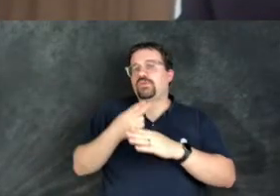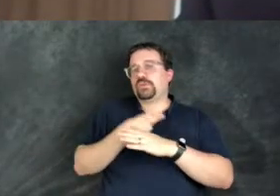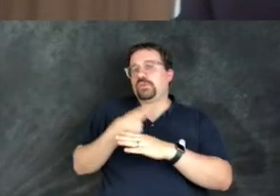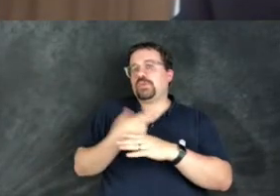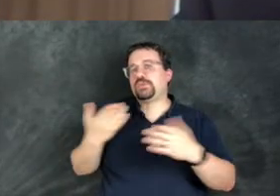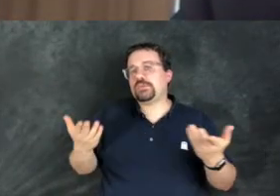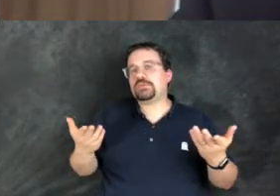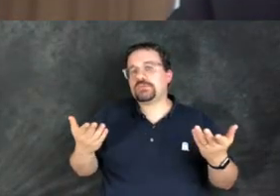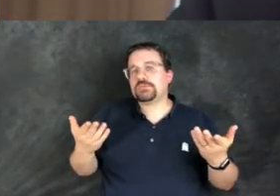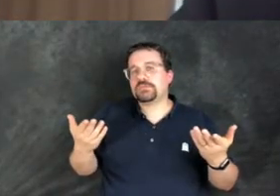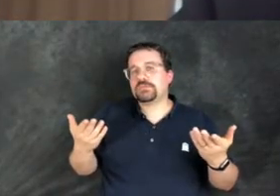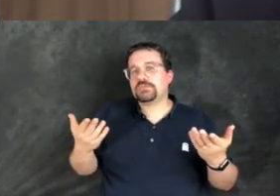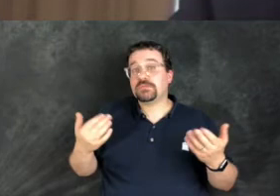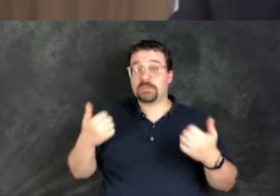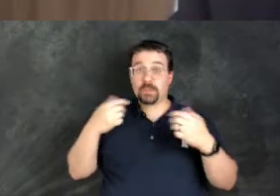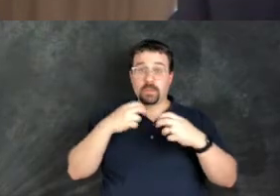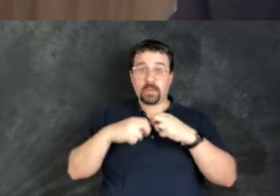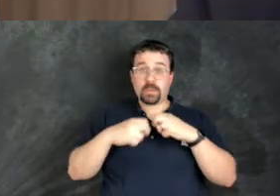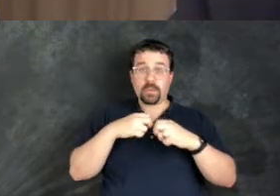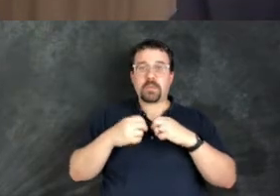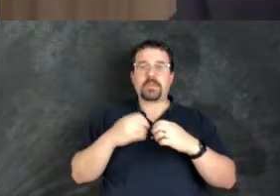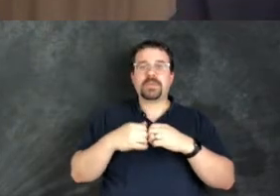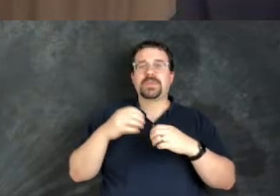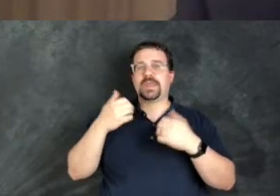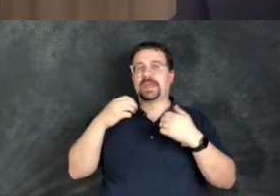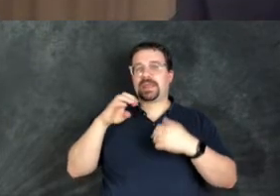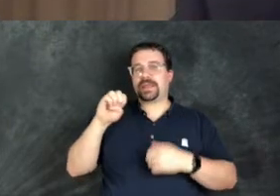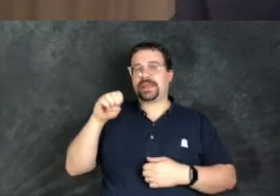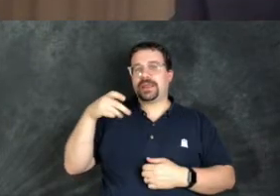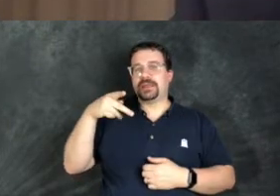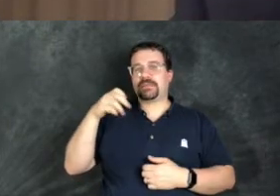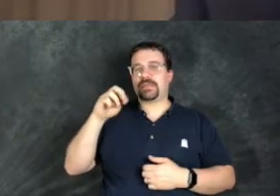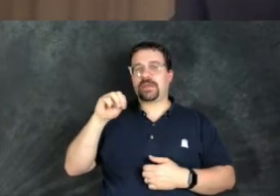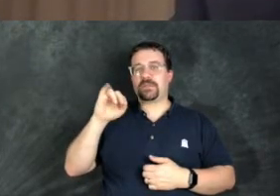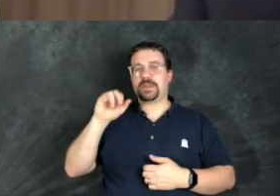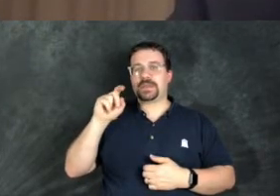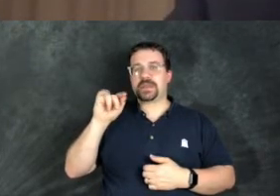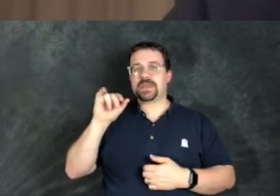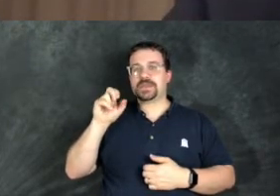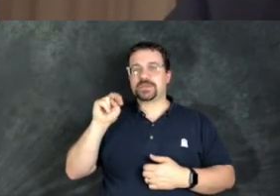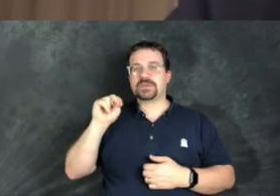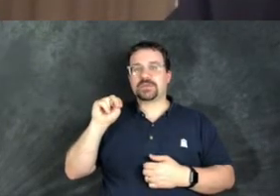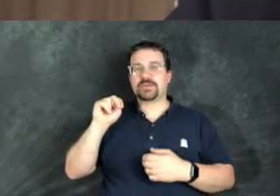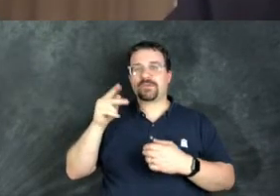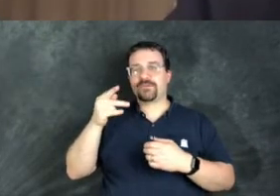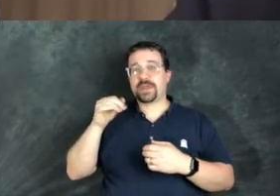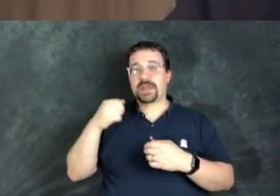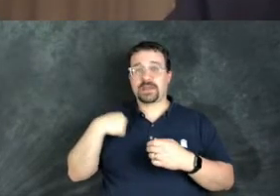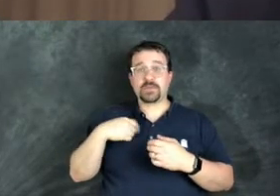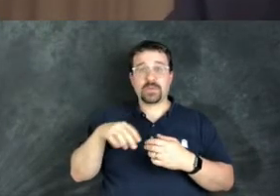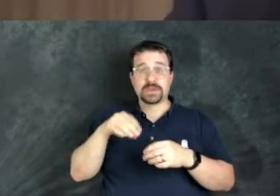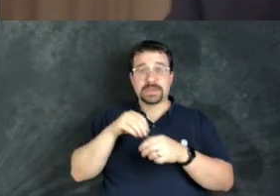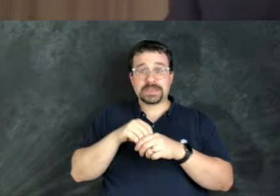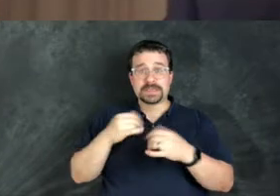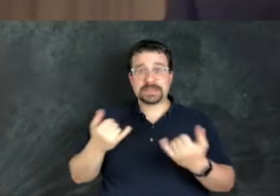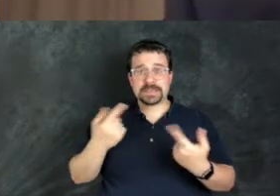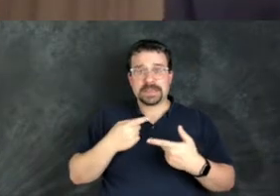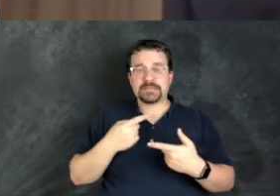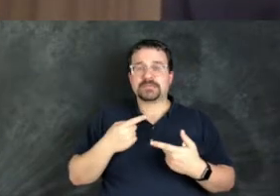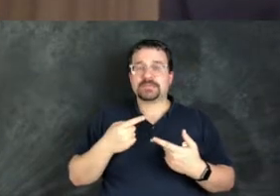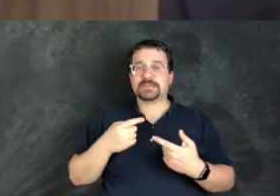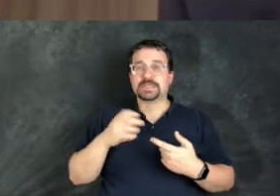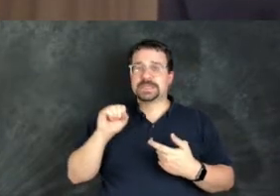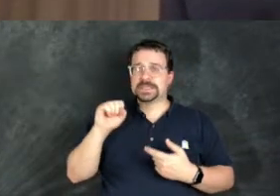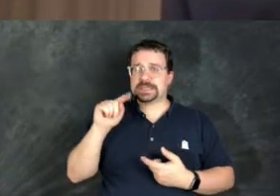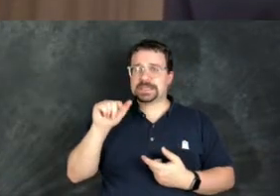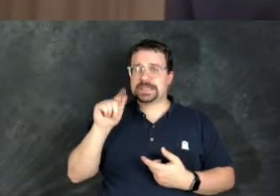them. The trouble with the experimentation phase that we find ourselves in today is that